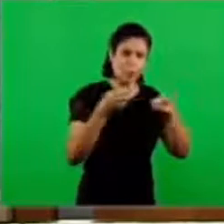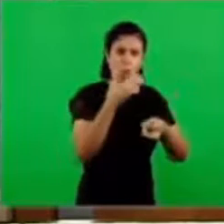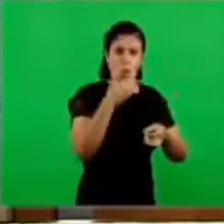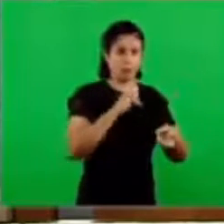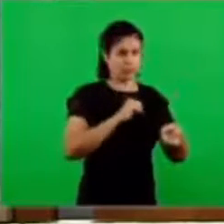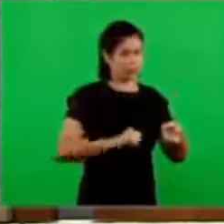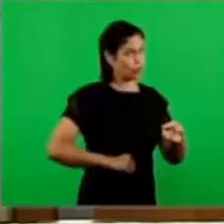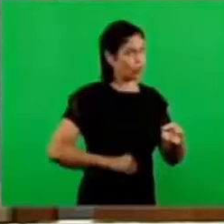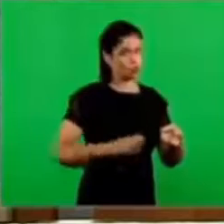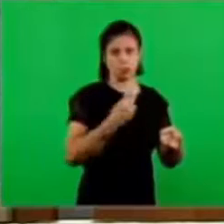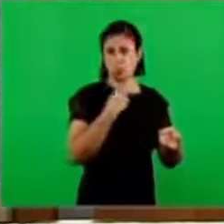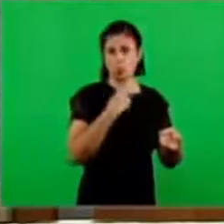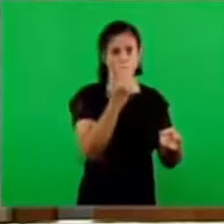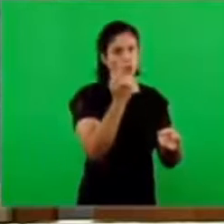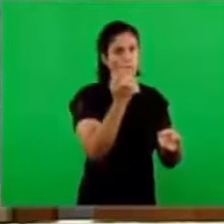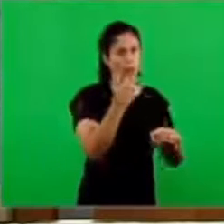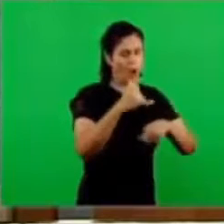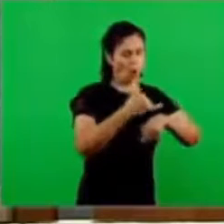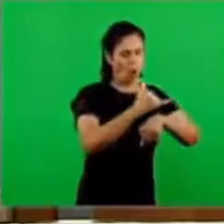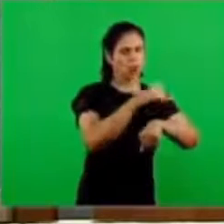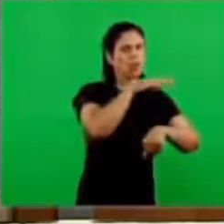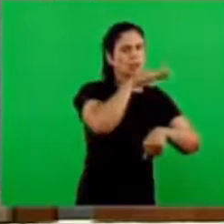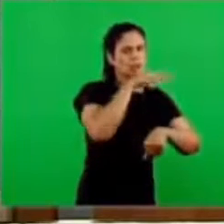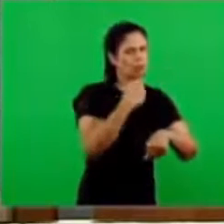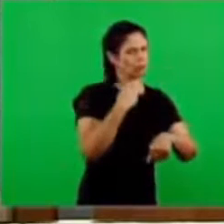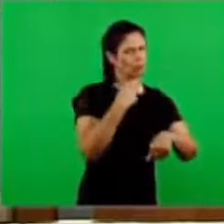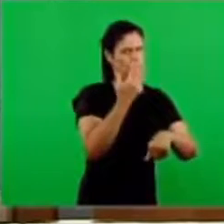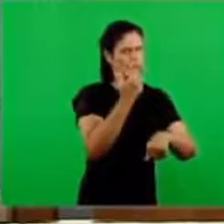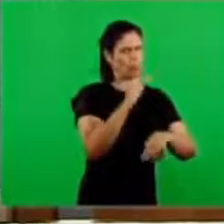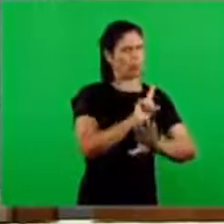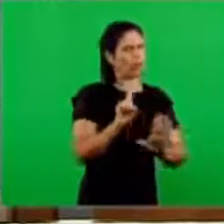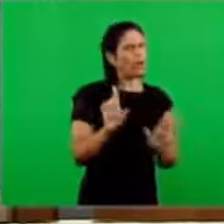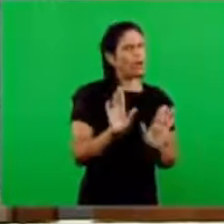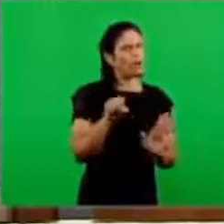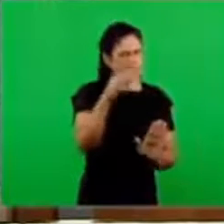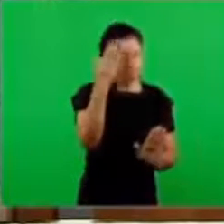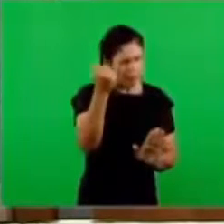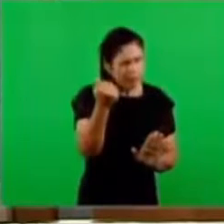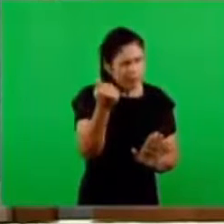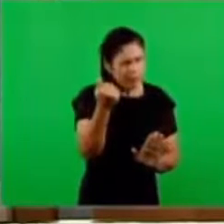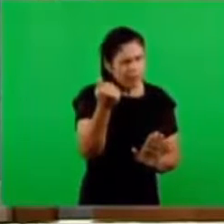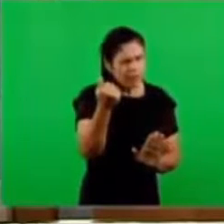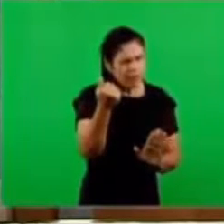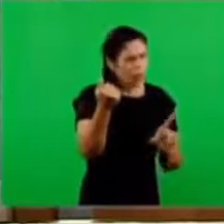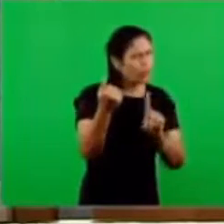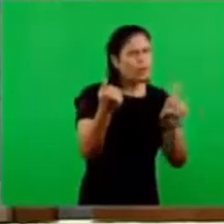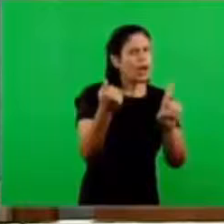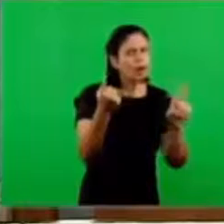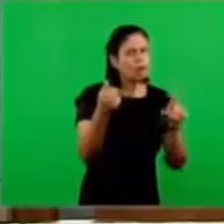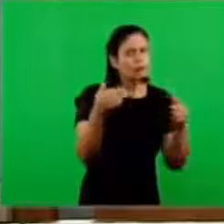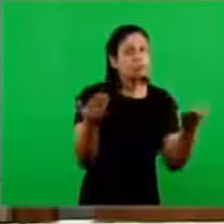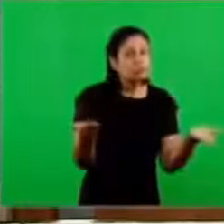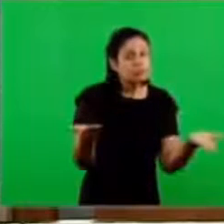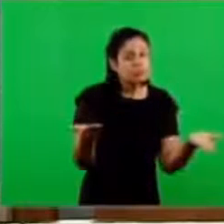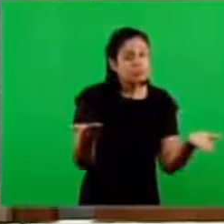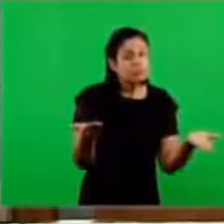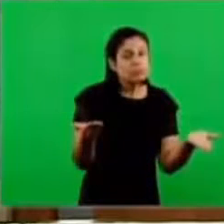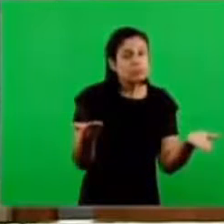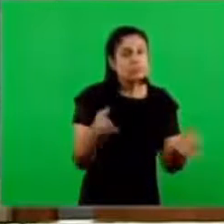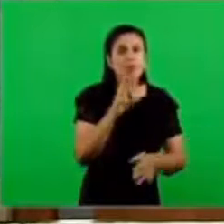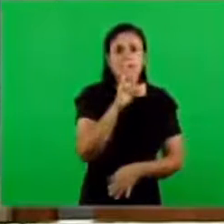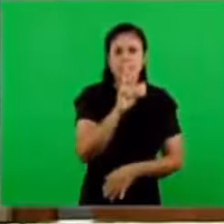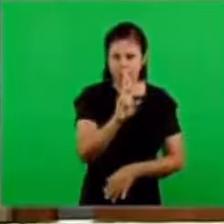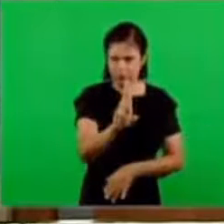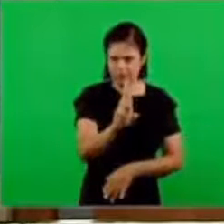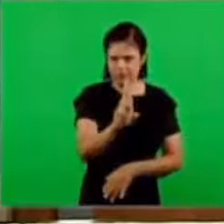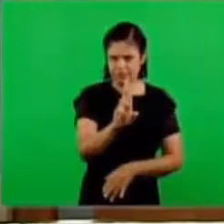that it was forbidden. So the answer is yes. One is to say if you knew or if